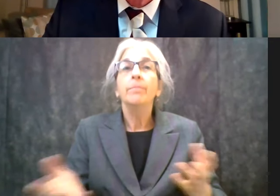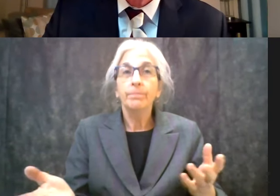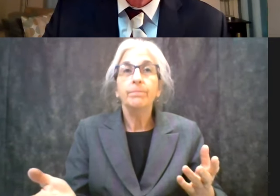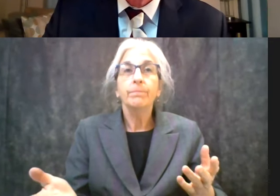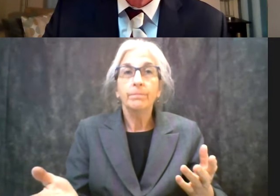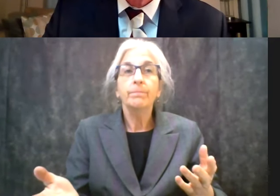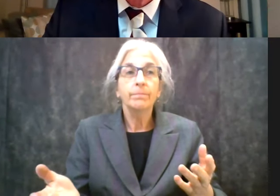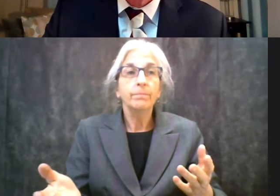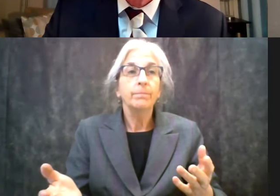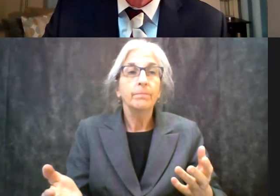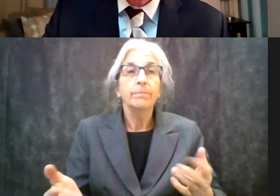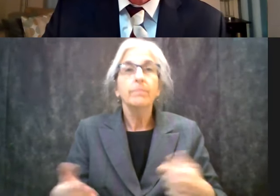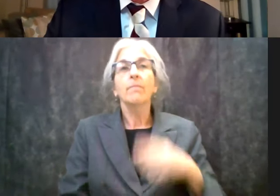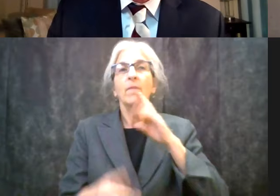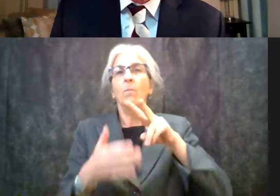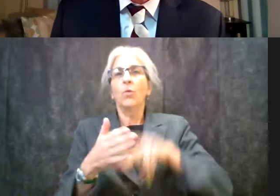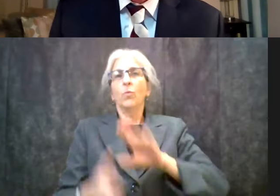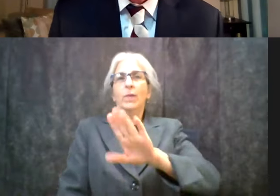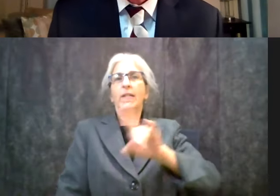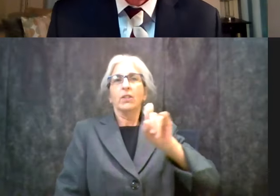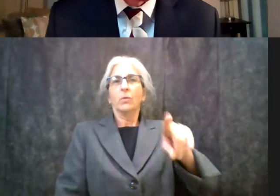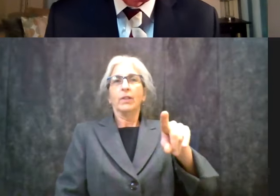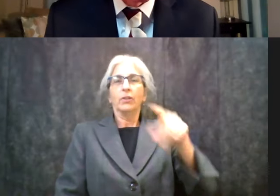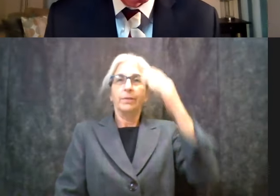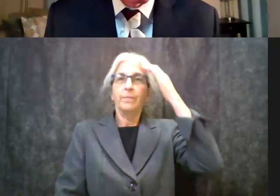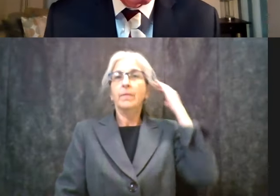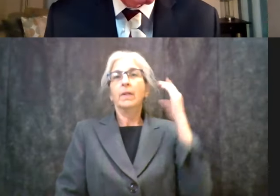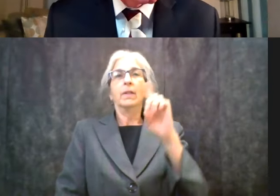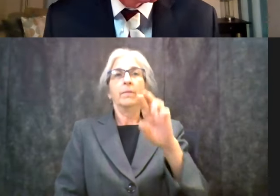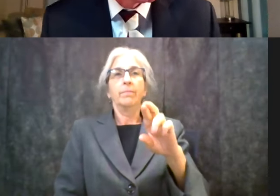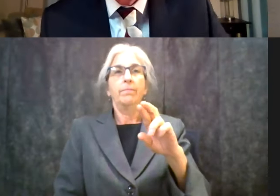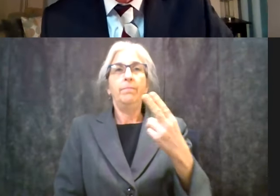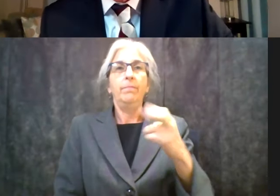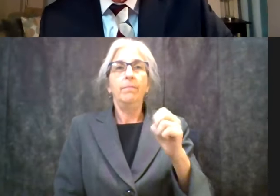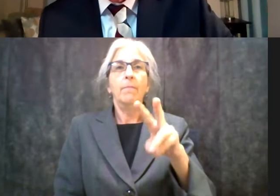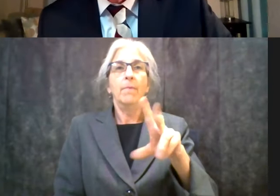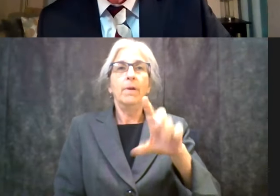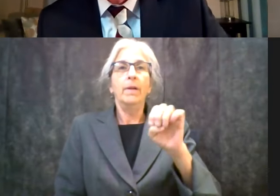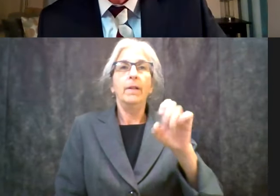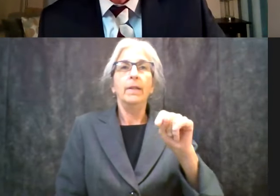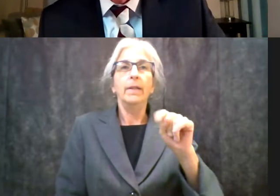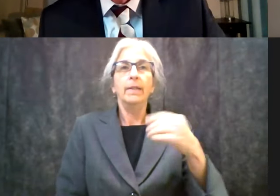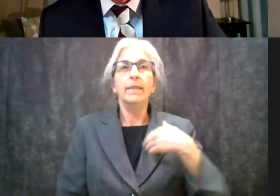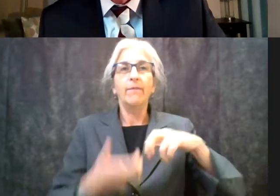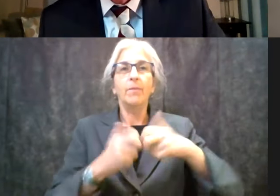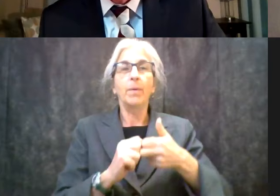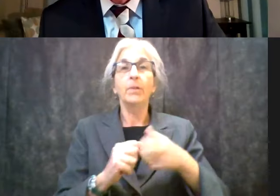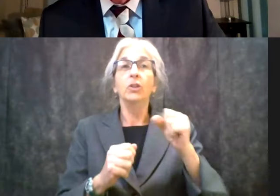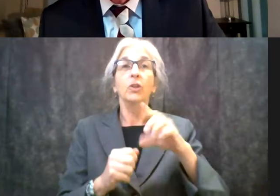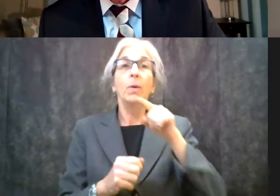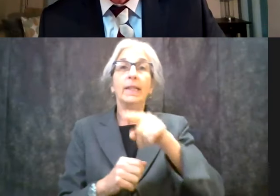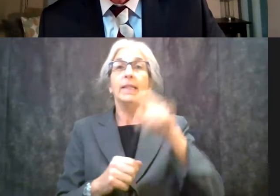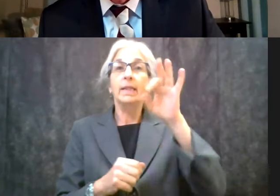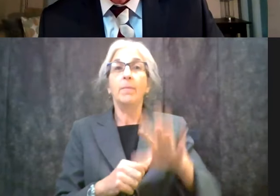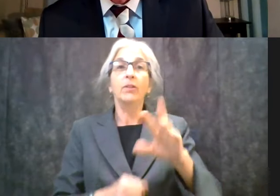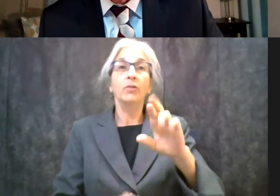I will go ahead and read the question of Dr. Hewlett is probably having some technical issues, but pastor of Riverview Baptist Church. The